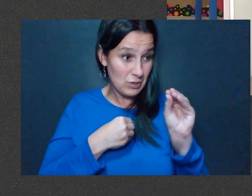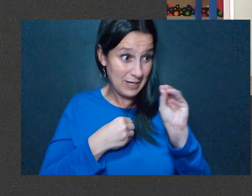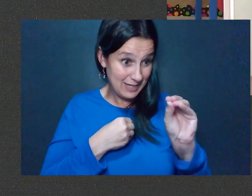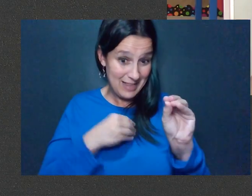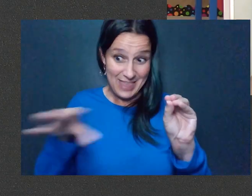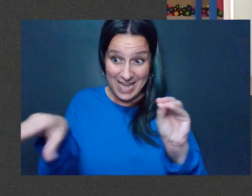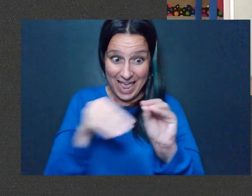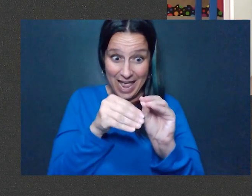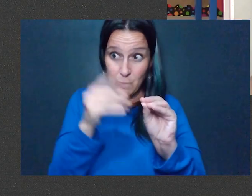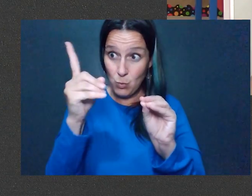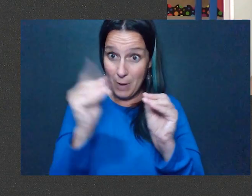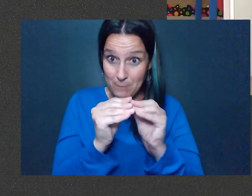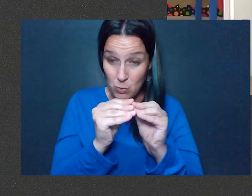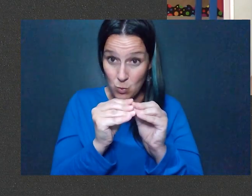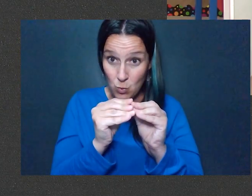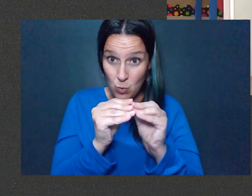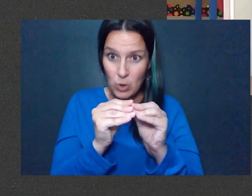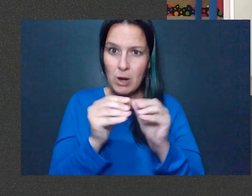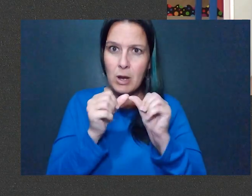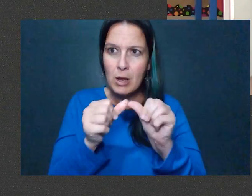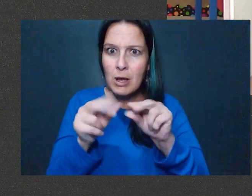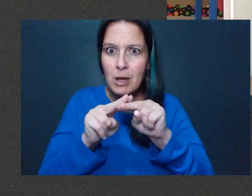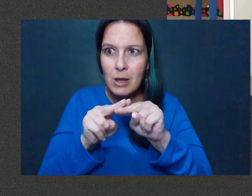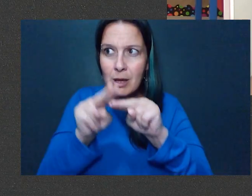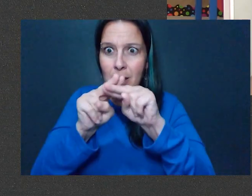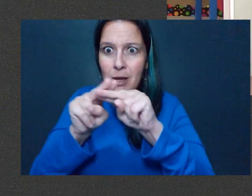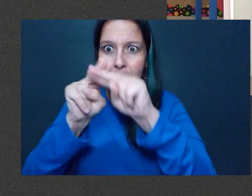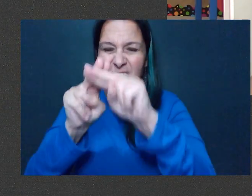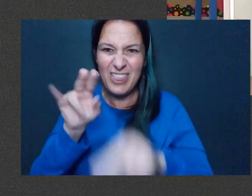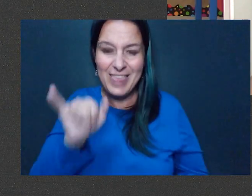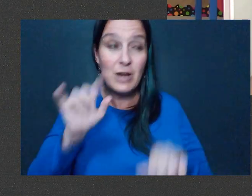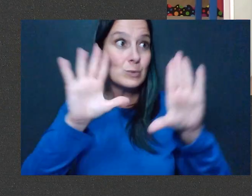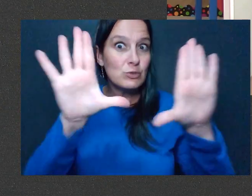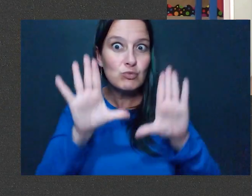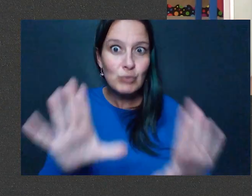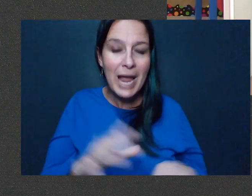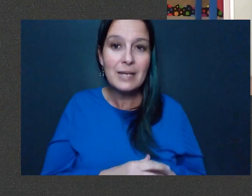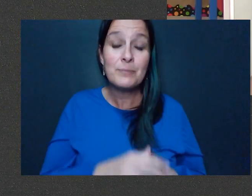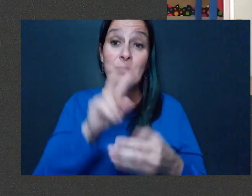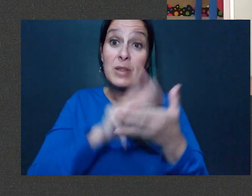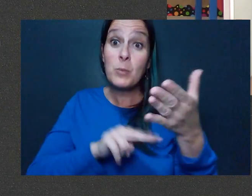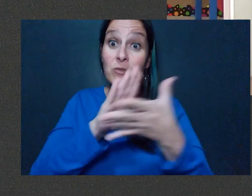is. We added 1. You guys did great. And we read the story